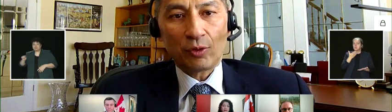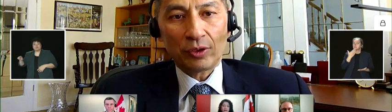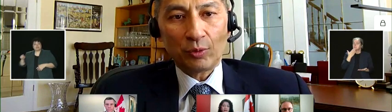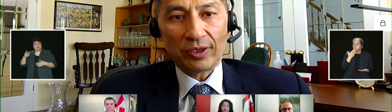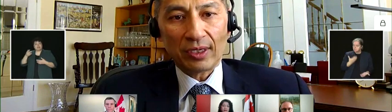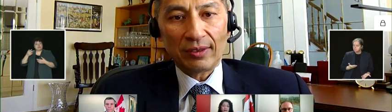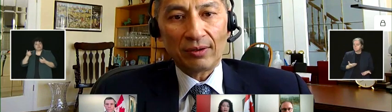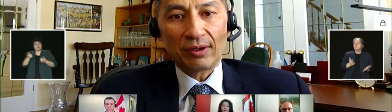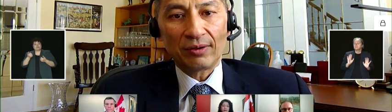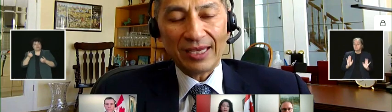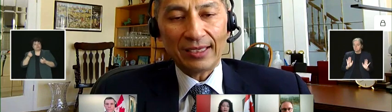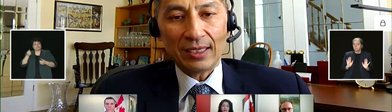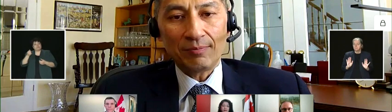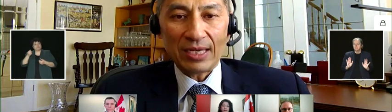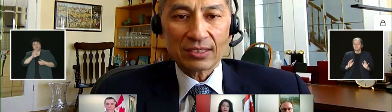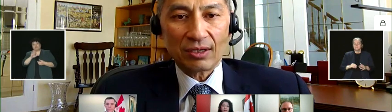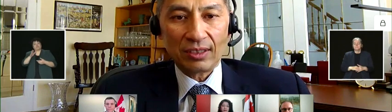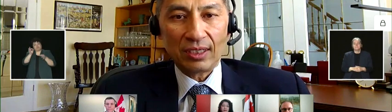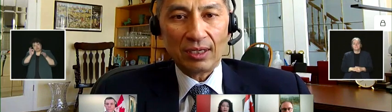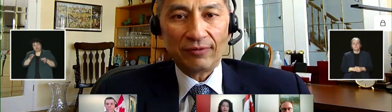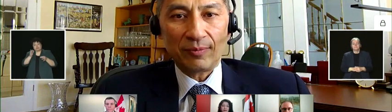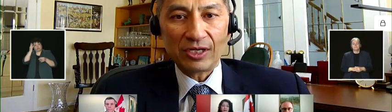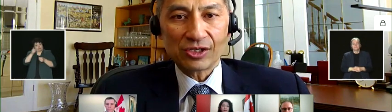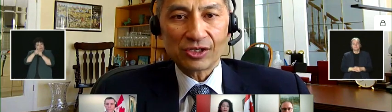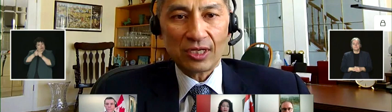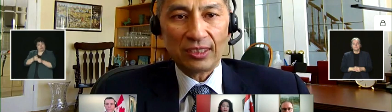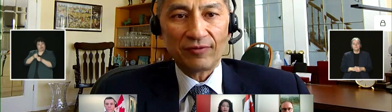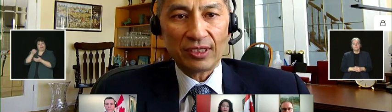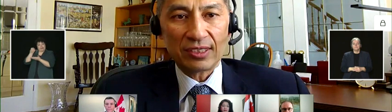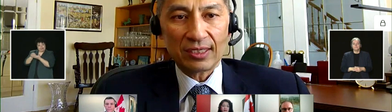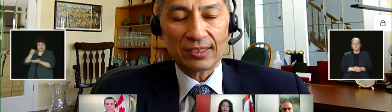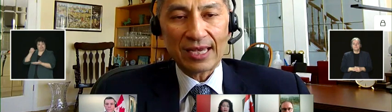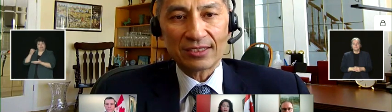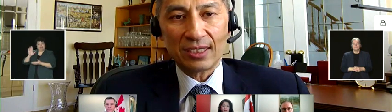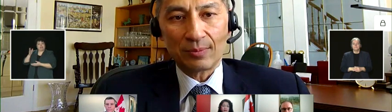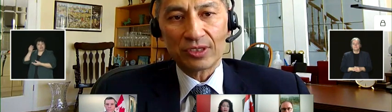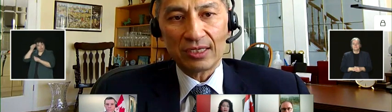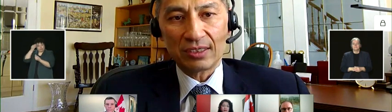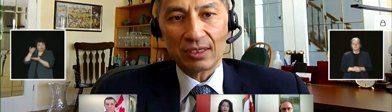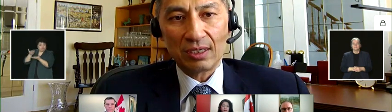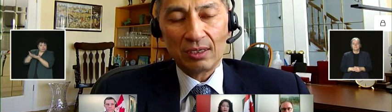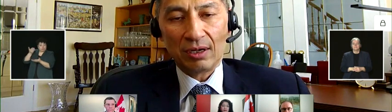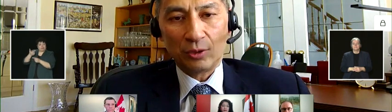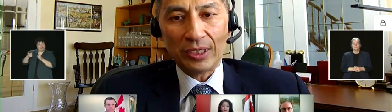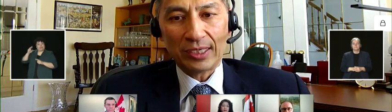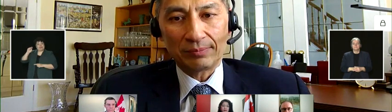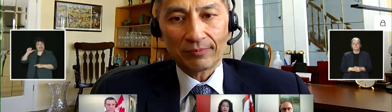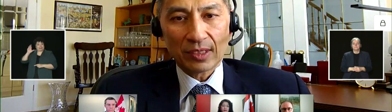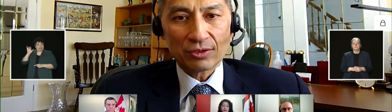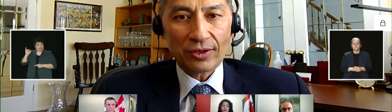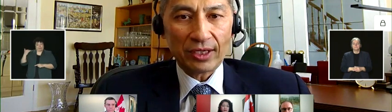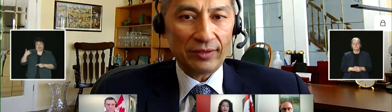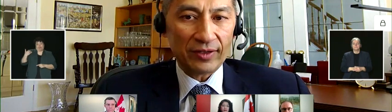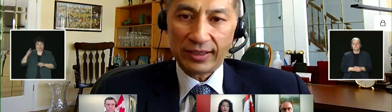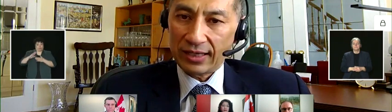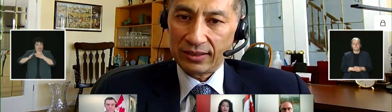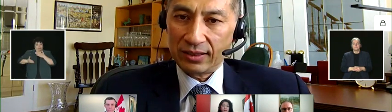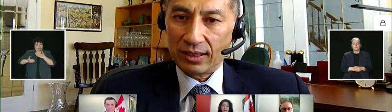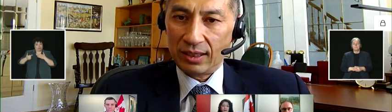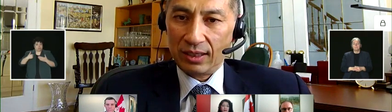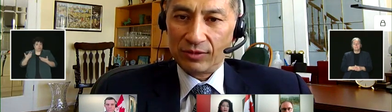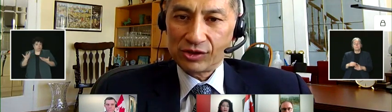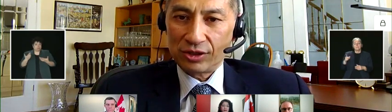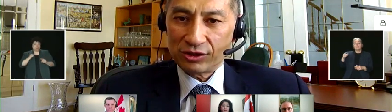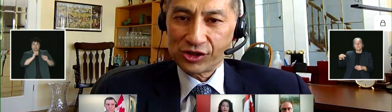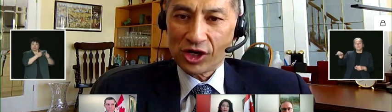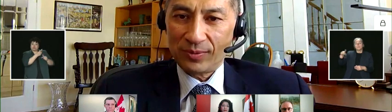coming forward with their thinking based on the information and the evidence that the NACI presented on the weekend. So I think I'll leave it at that. And